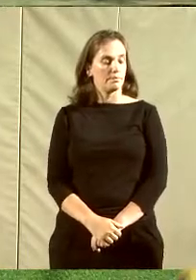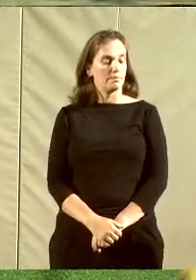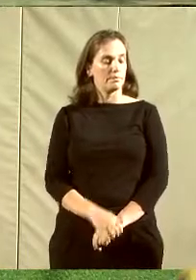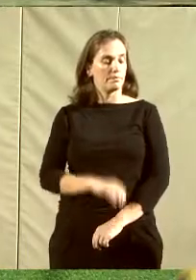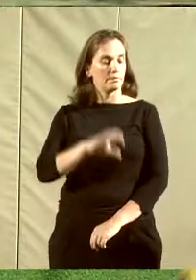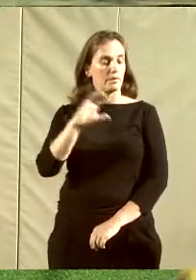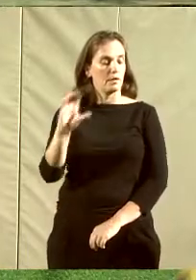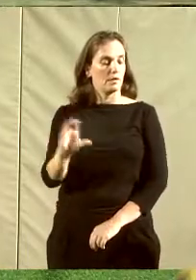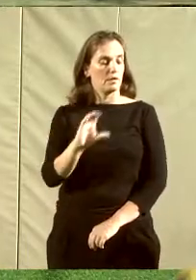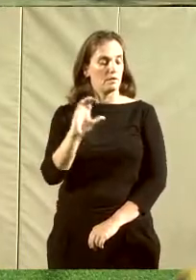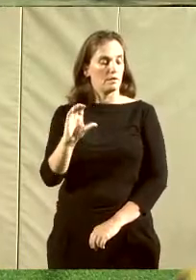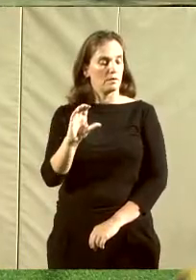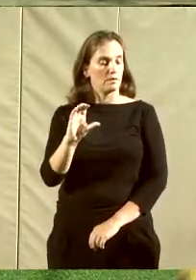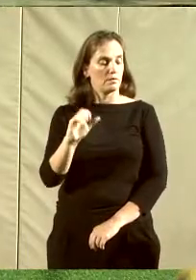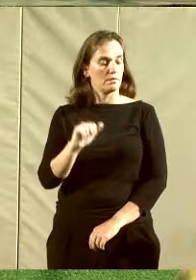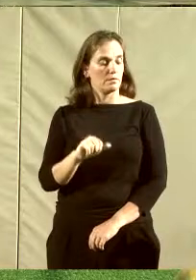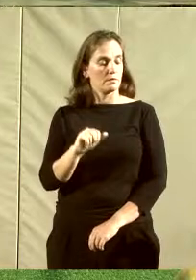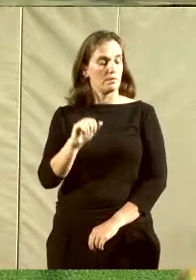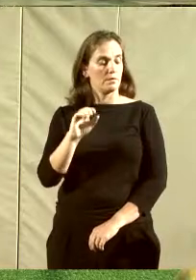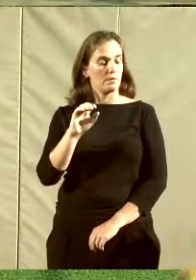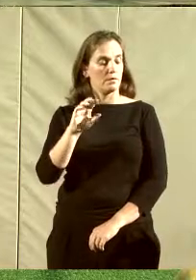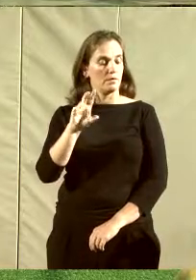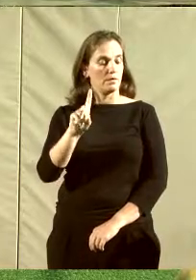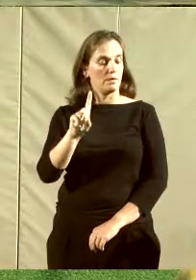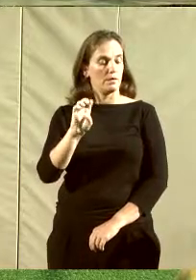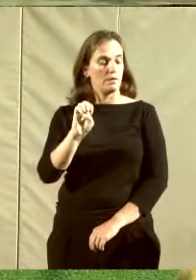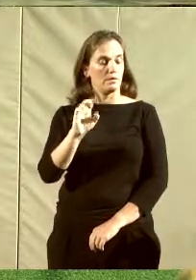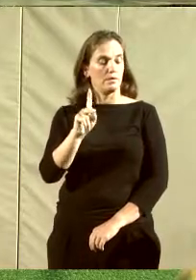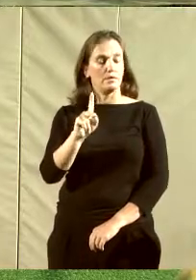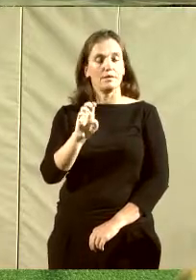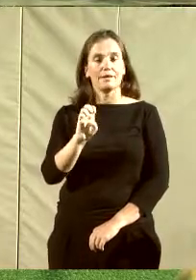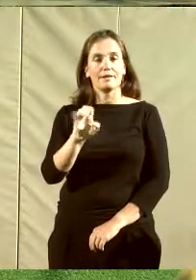Connor Nash Brady DeCarroll.